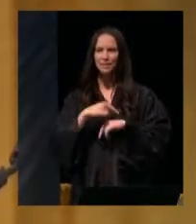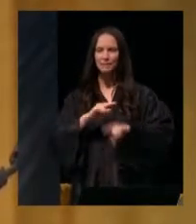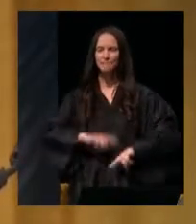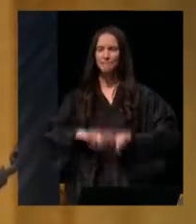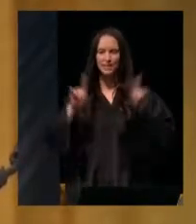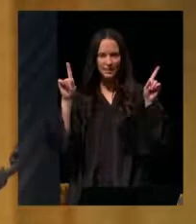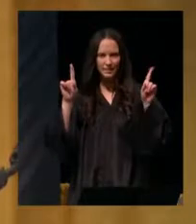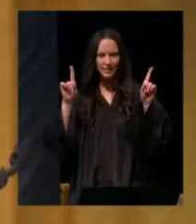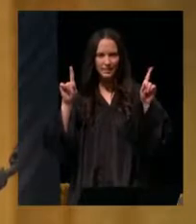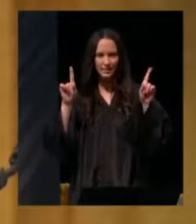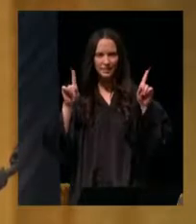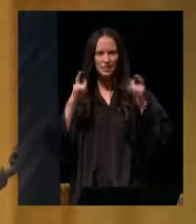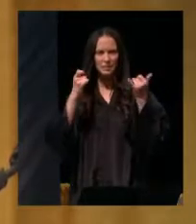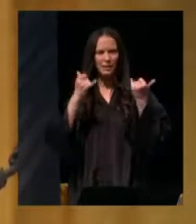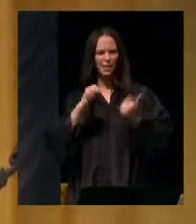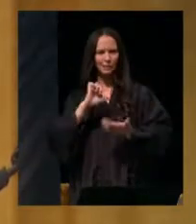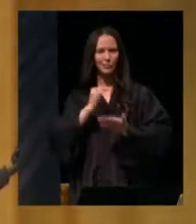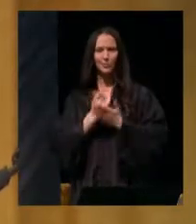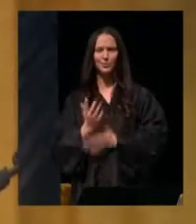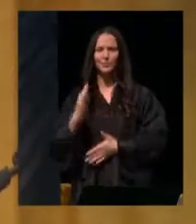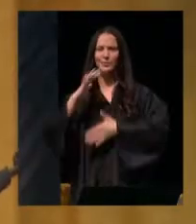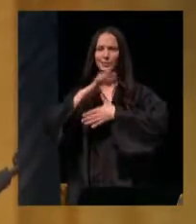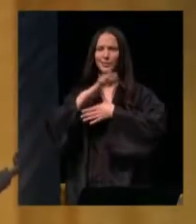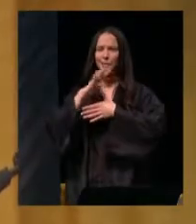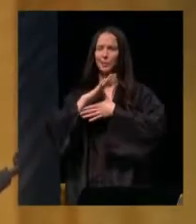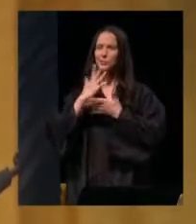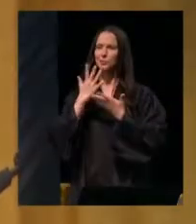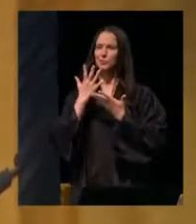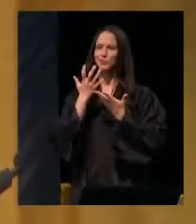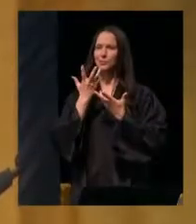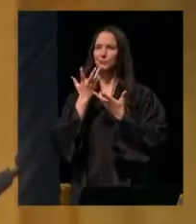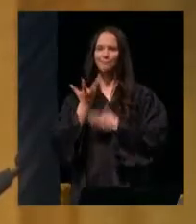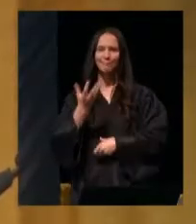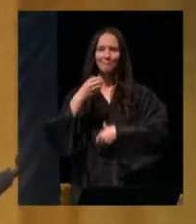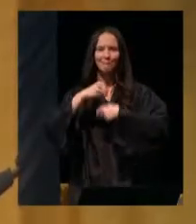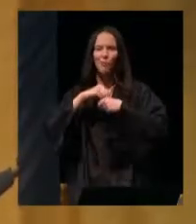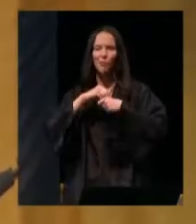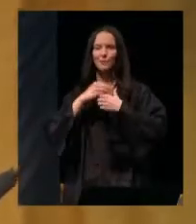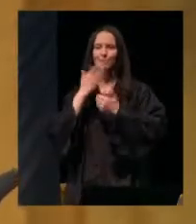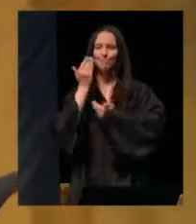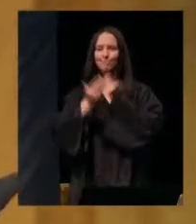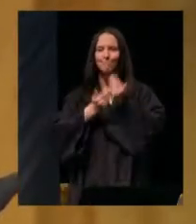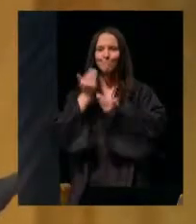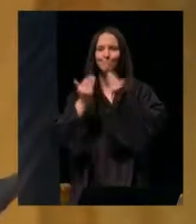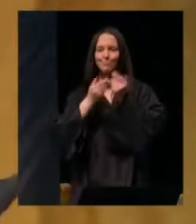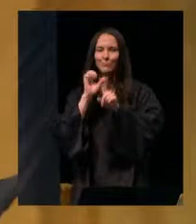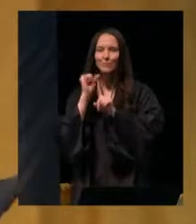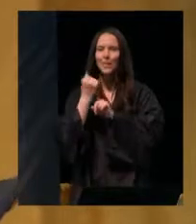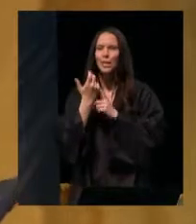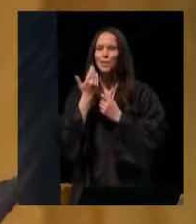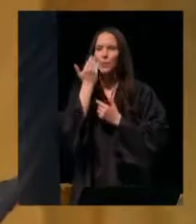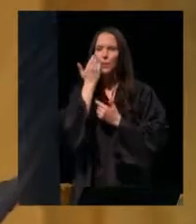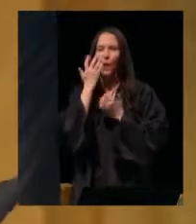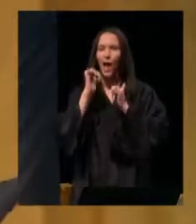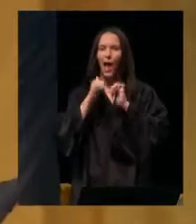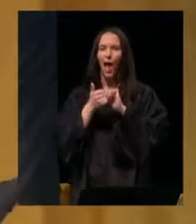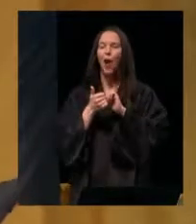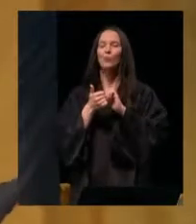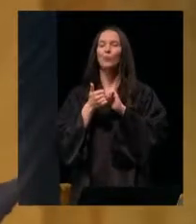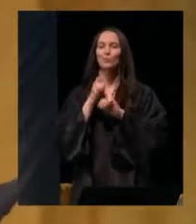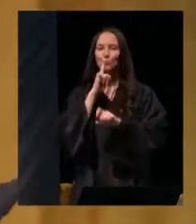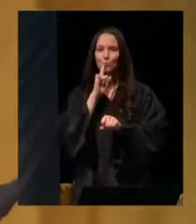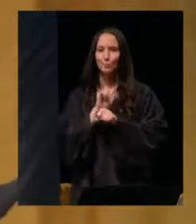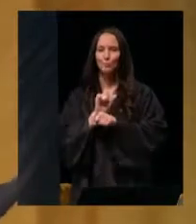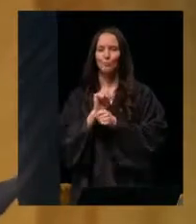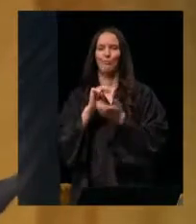we're graduating seniors, striving to be productive members of society, we know just how true that statement really